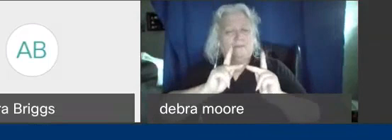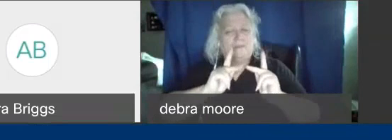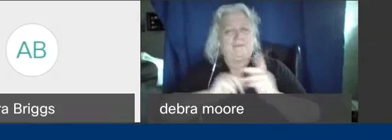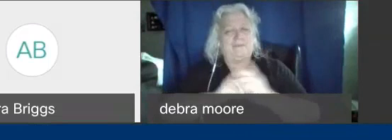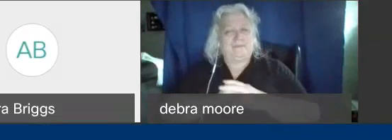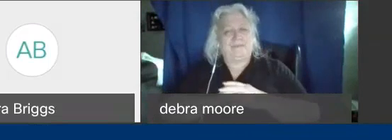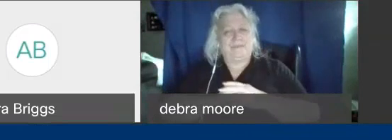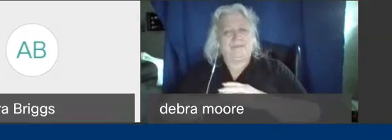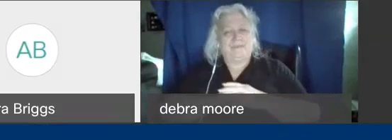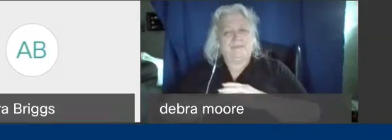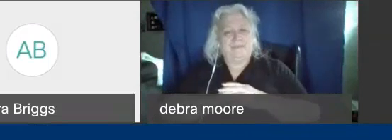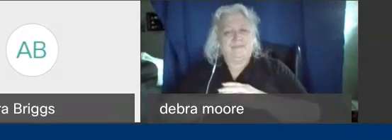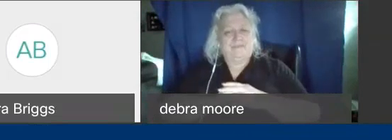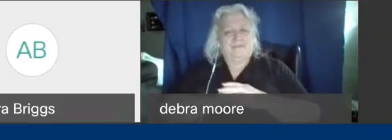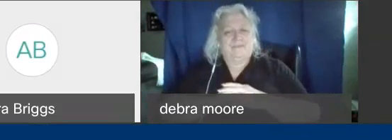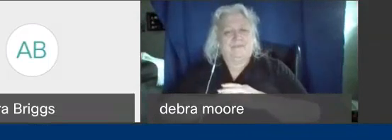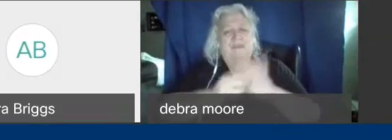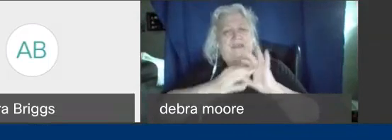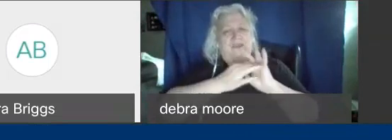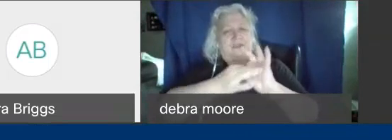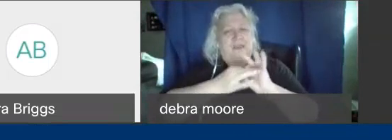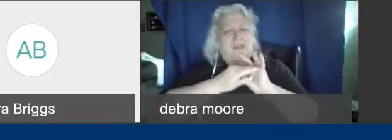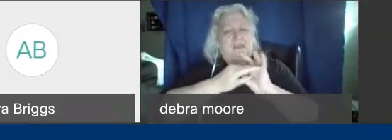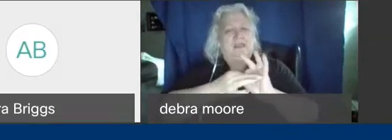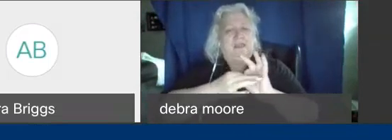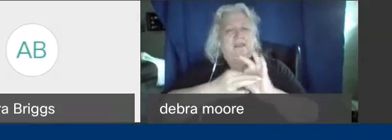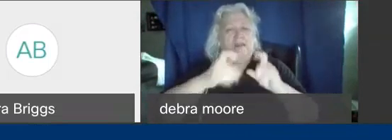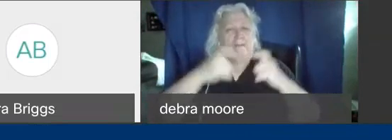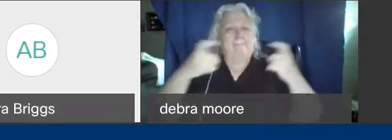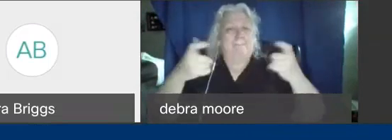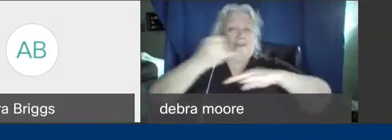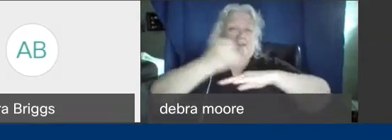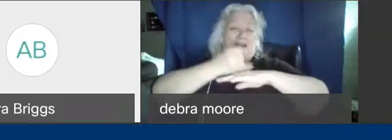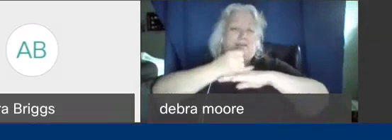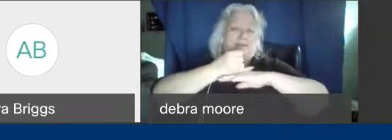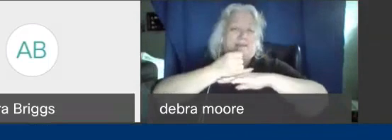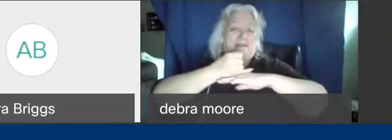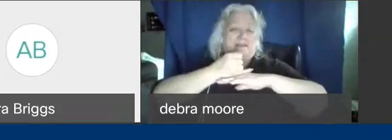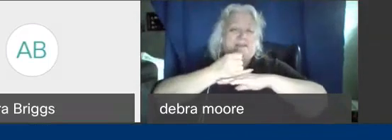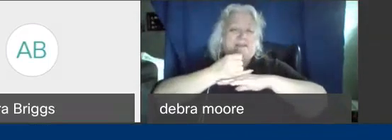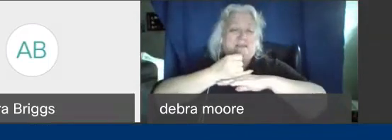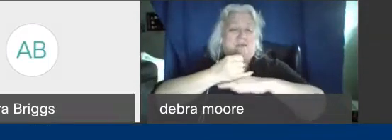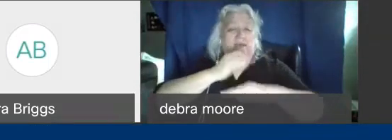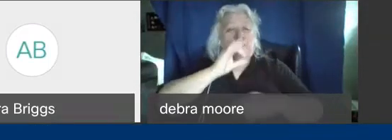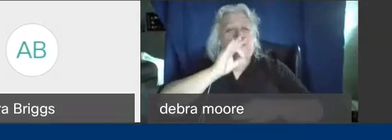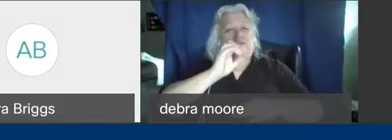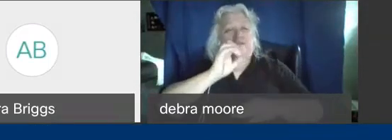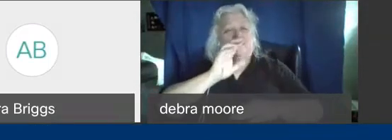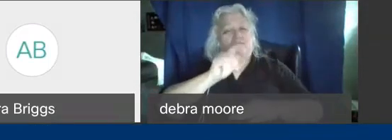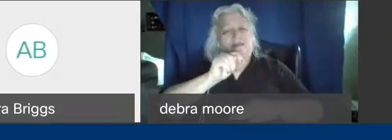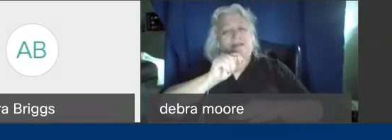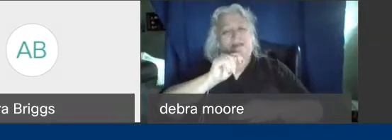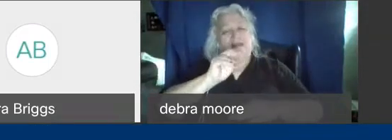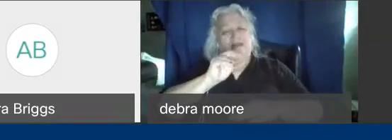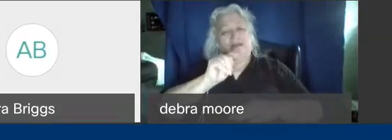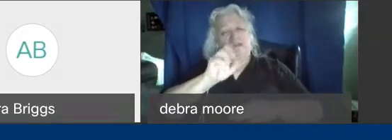to correlate hazing to larger campuses, mainly with fraternities and sororities. However,